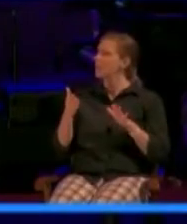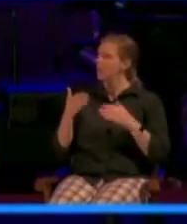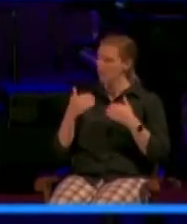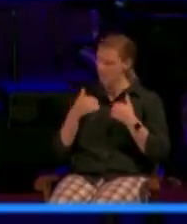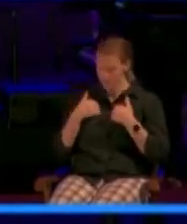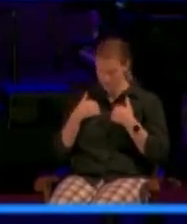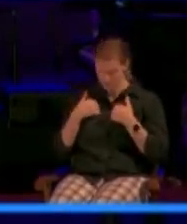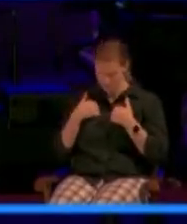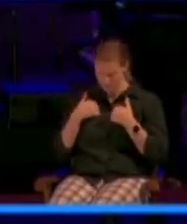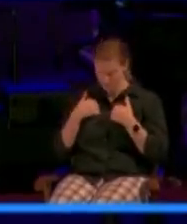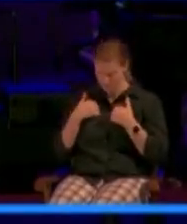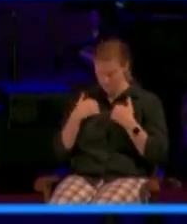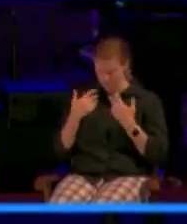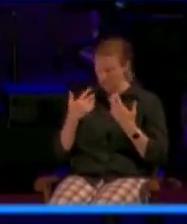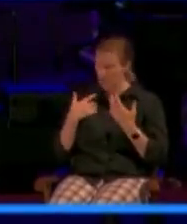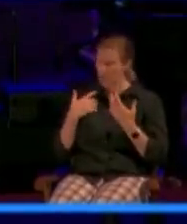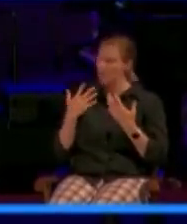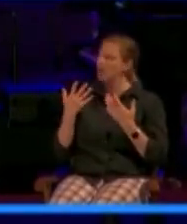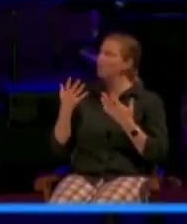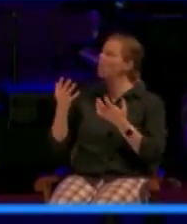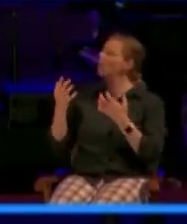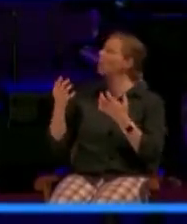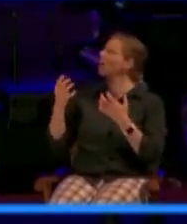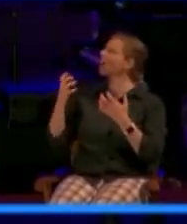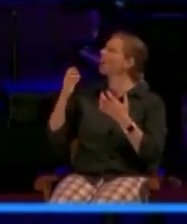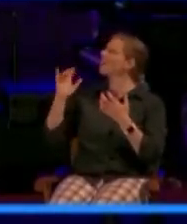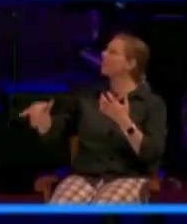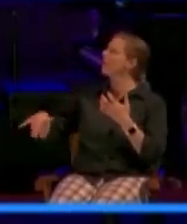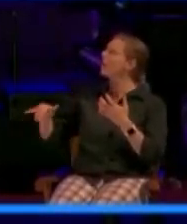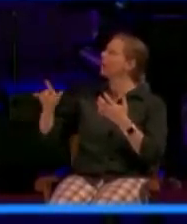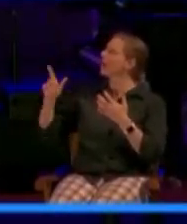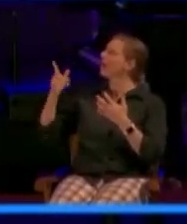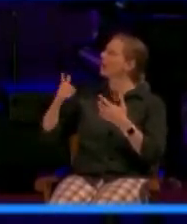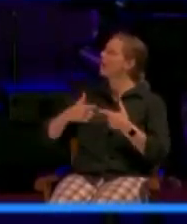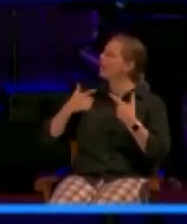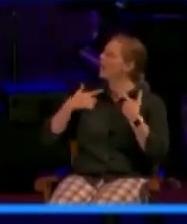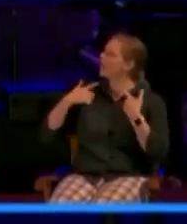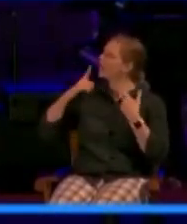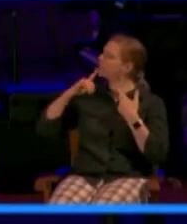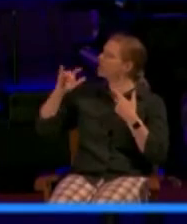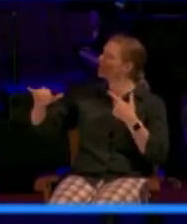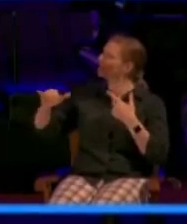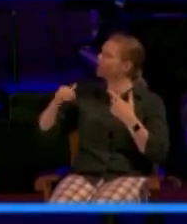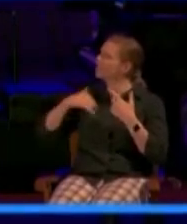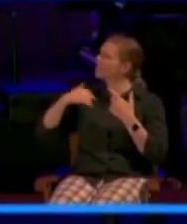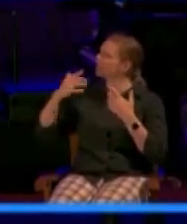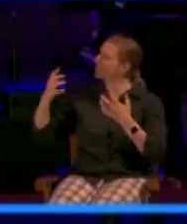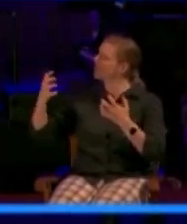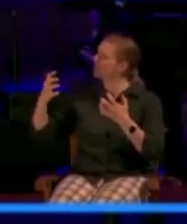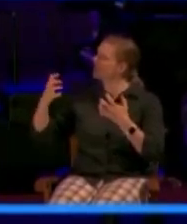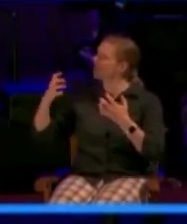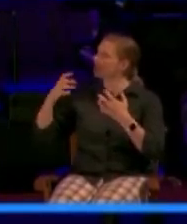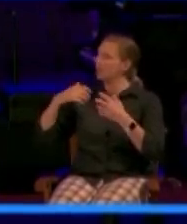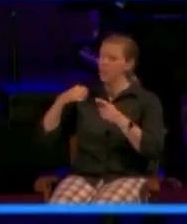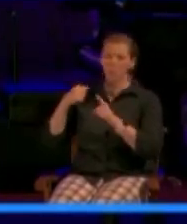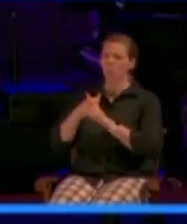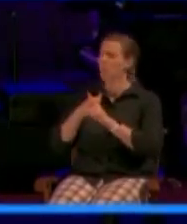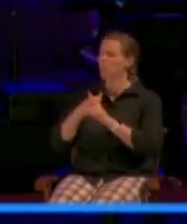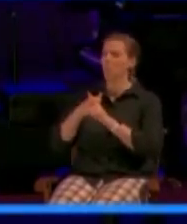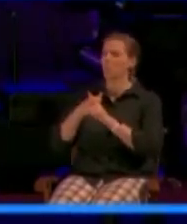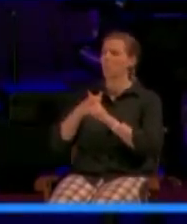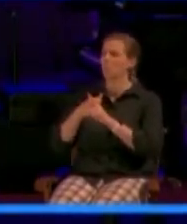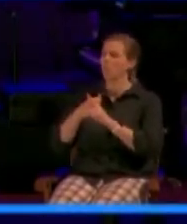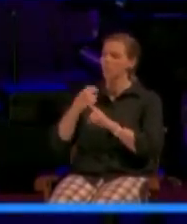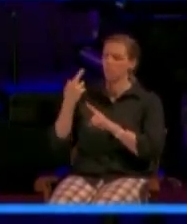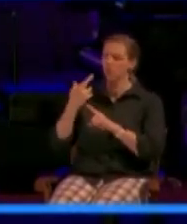but I didn't know how to get him into my life. And I went forward on an invitation and ended up kneeling by myself with